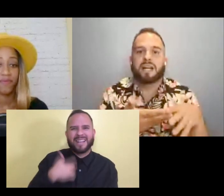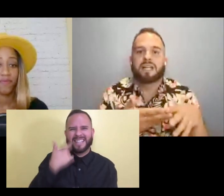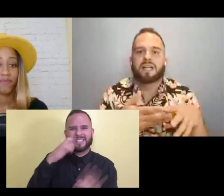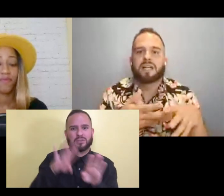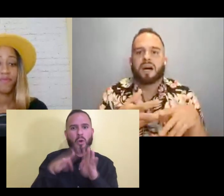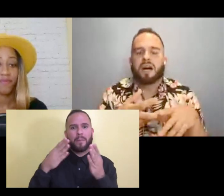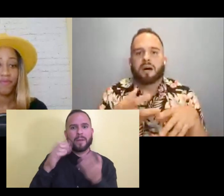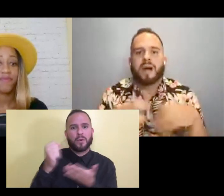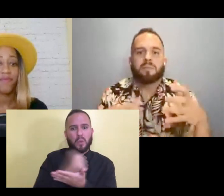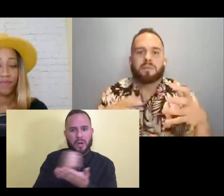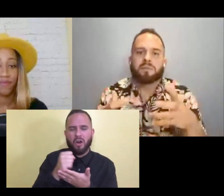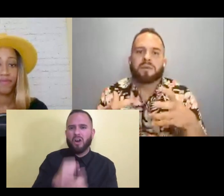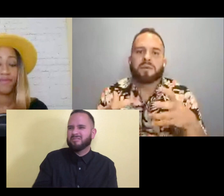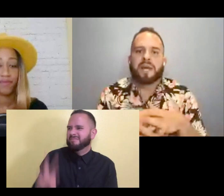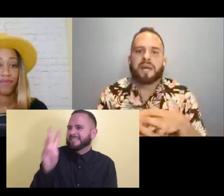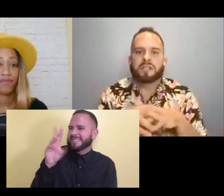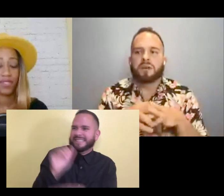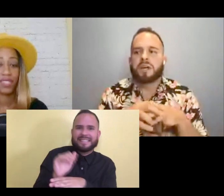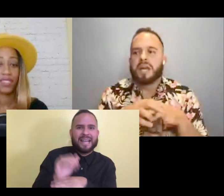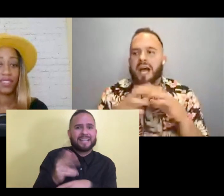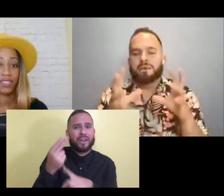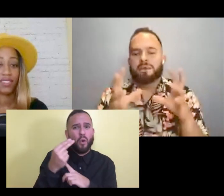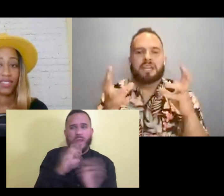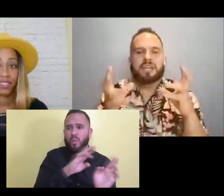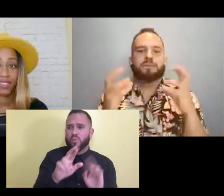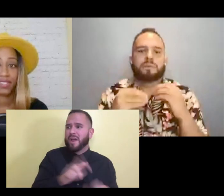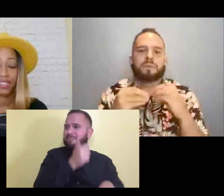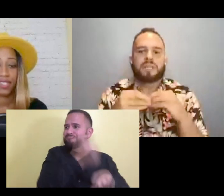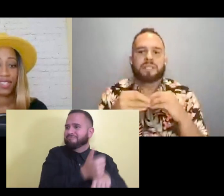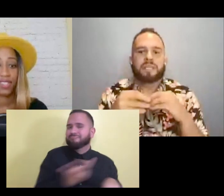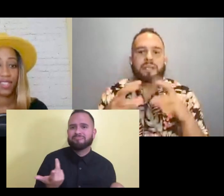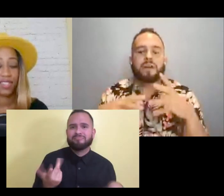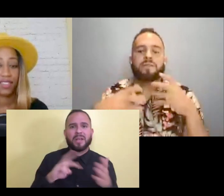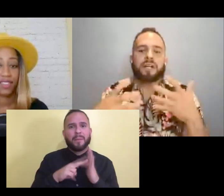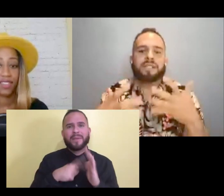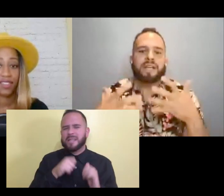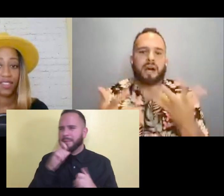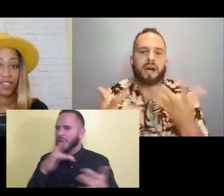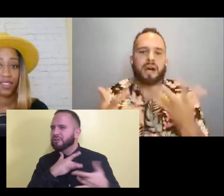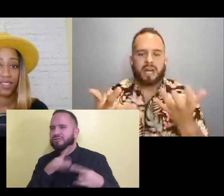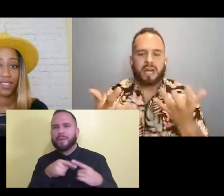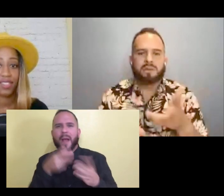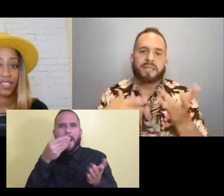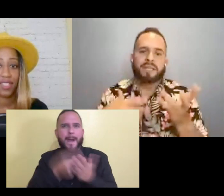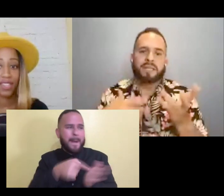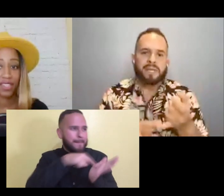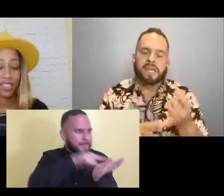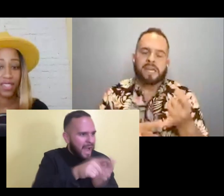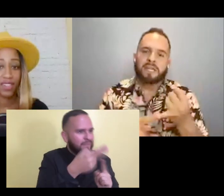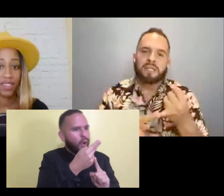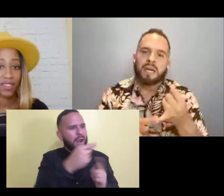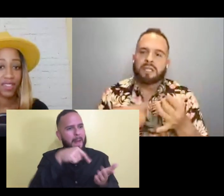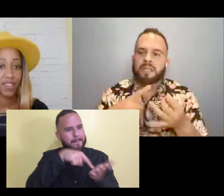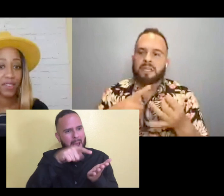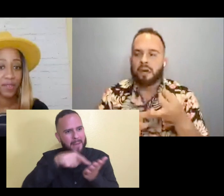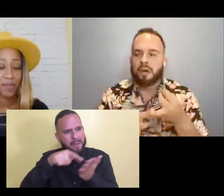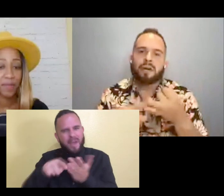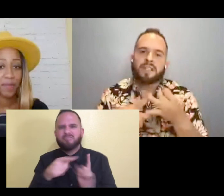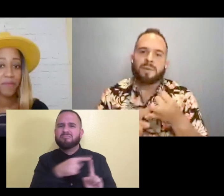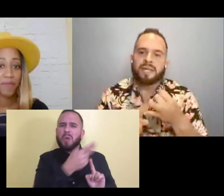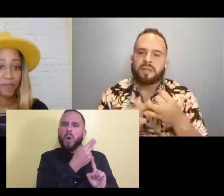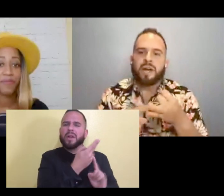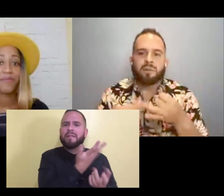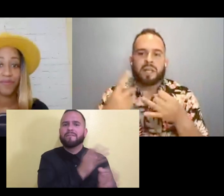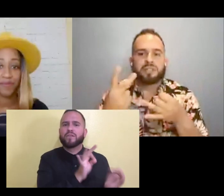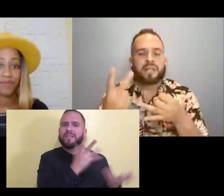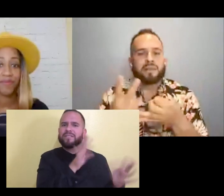cut how much I'm gonna spend. So I would say just be realistic. If you're gonna say I want to travel, make sure you mean it. And then go. If it's